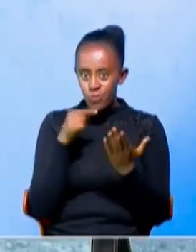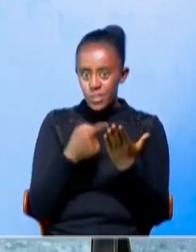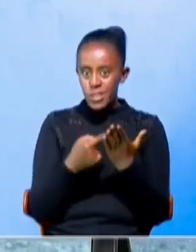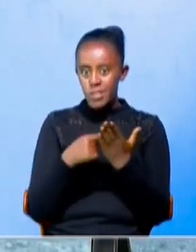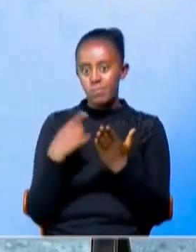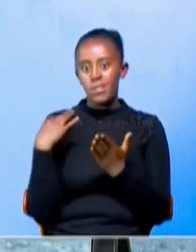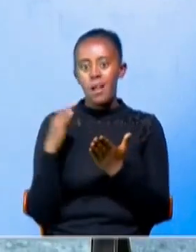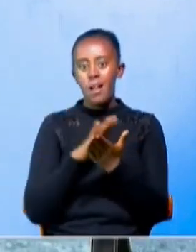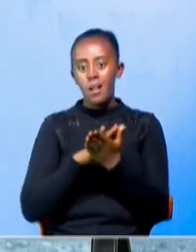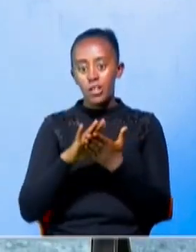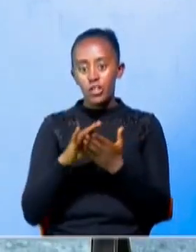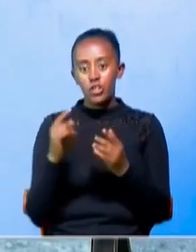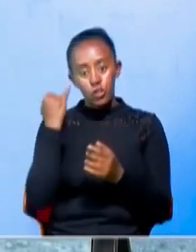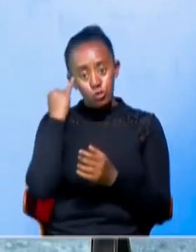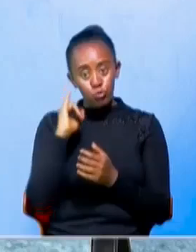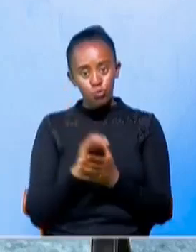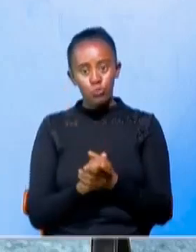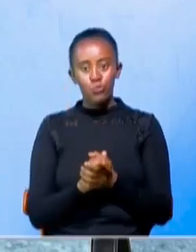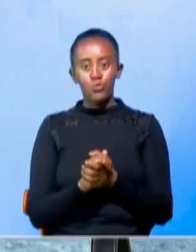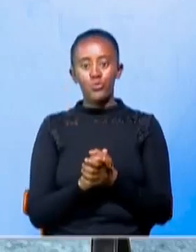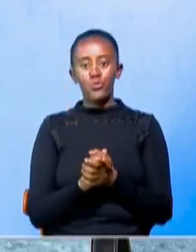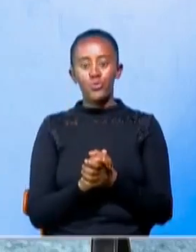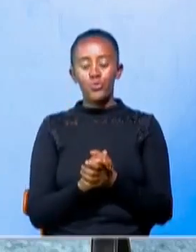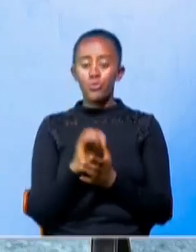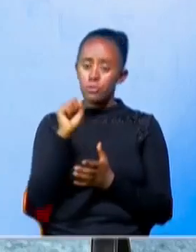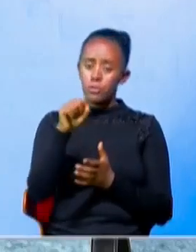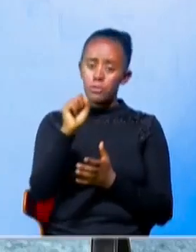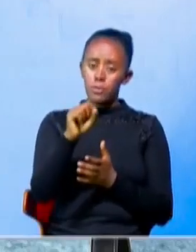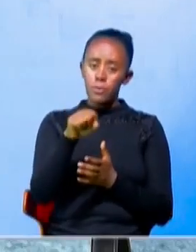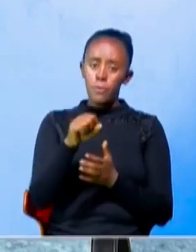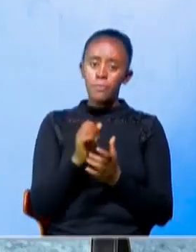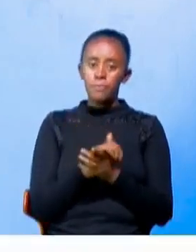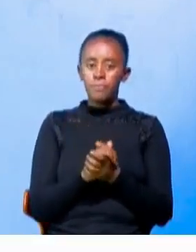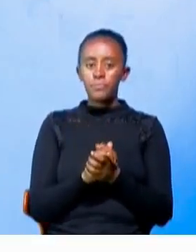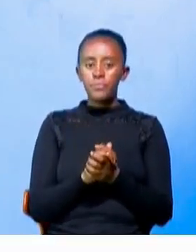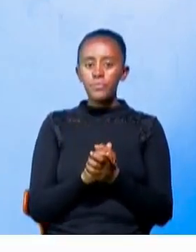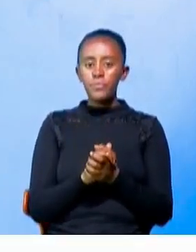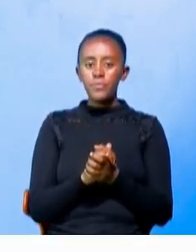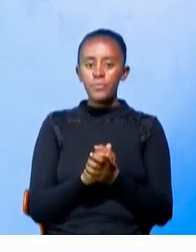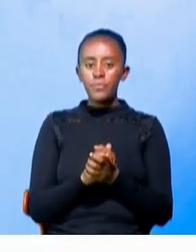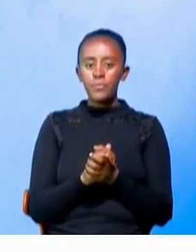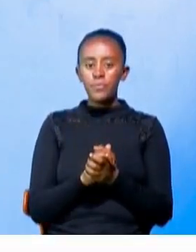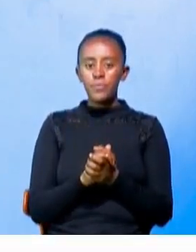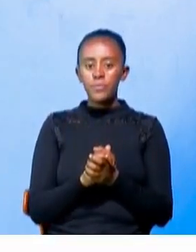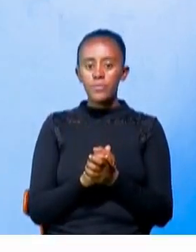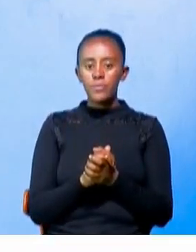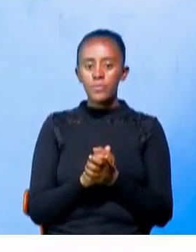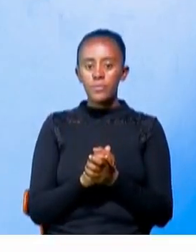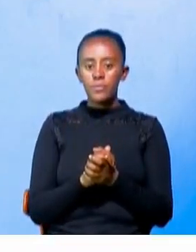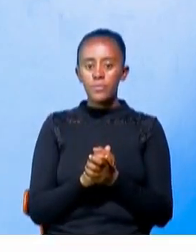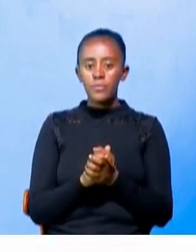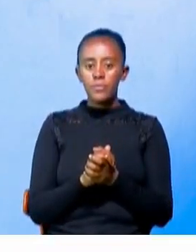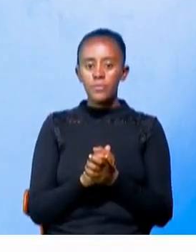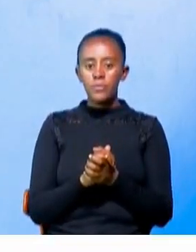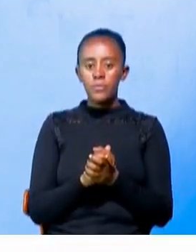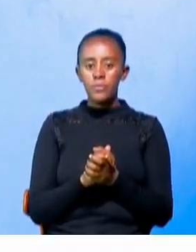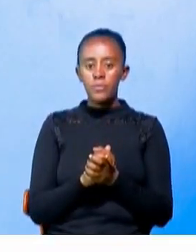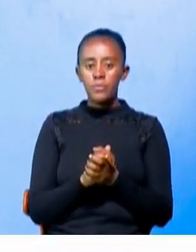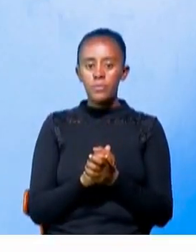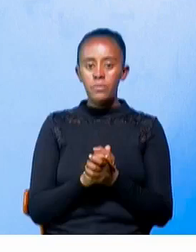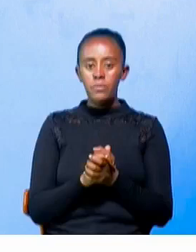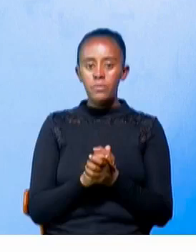issue. Yeah, I would like to make you familiar about these words, these vocabularies.